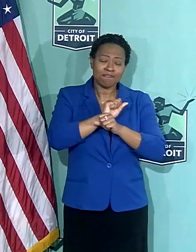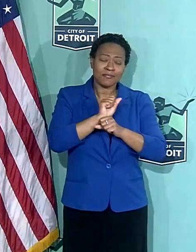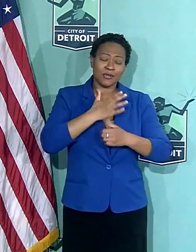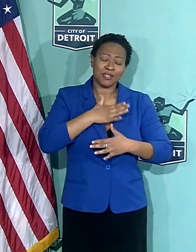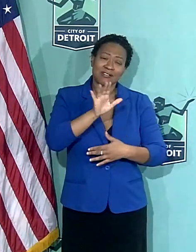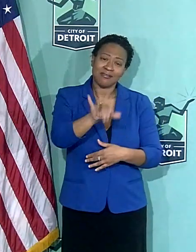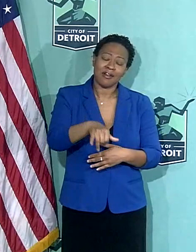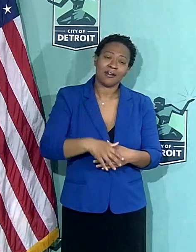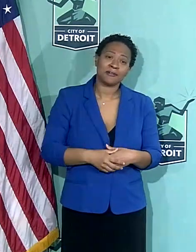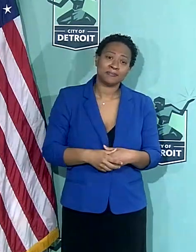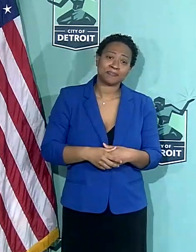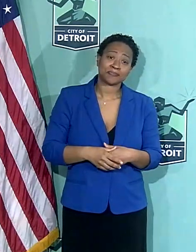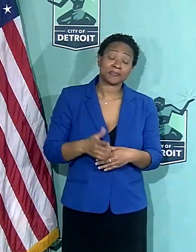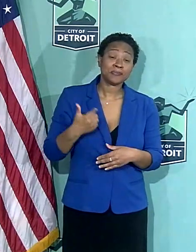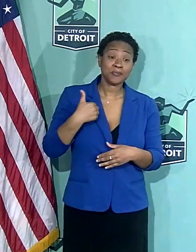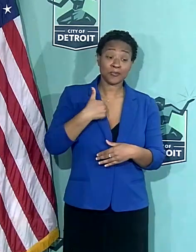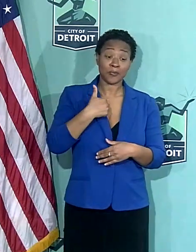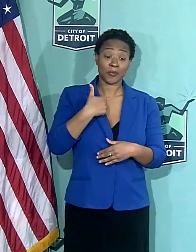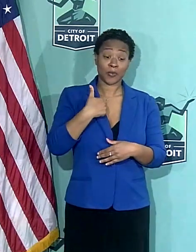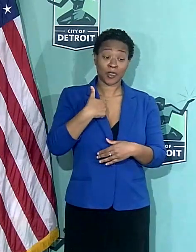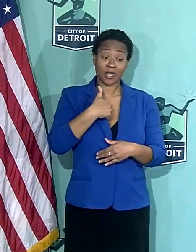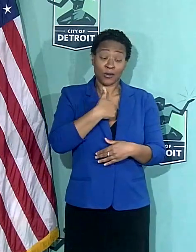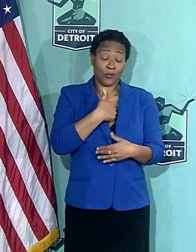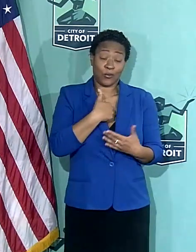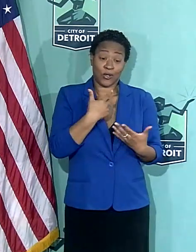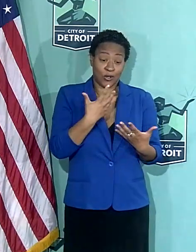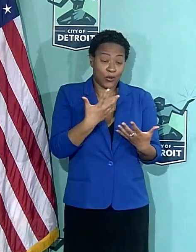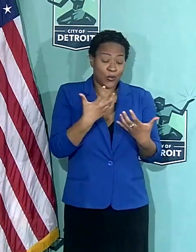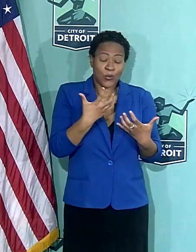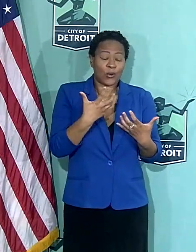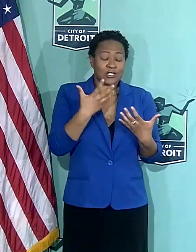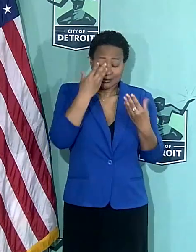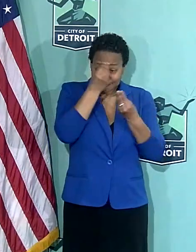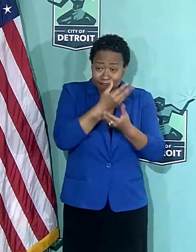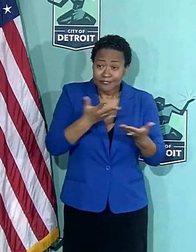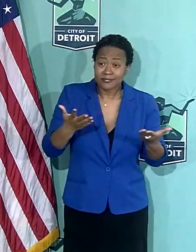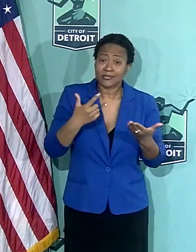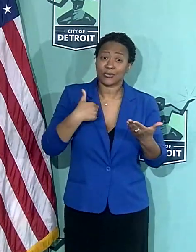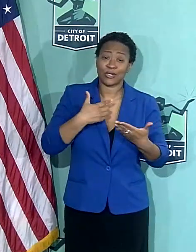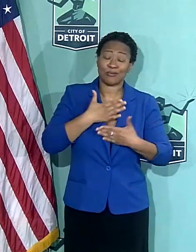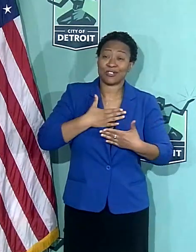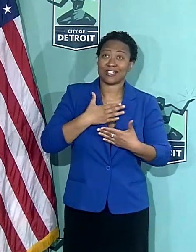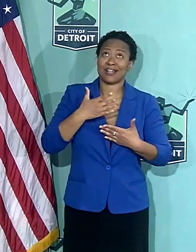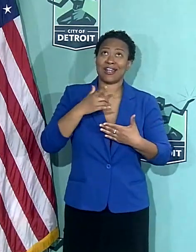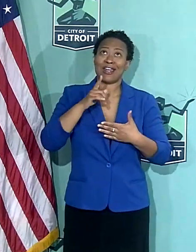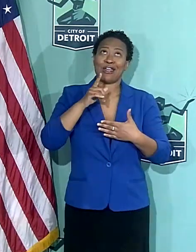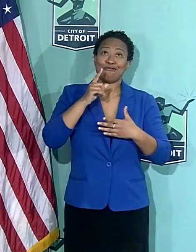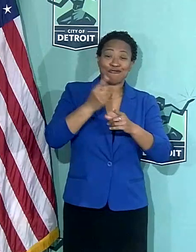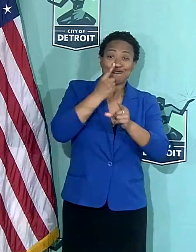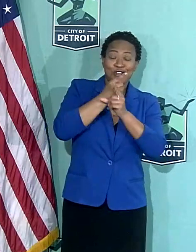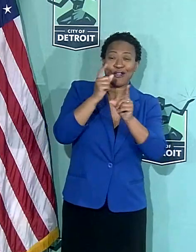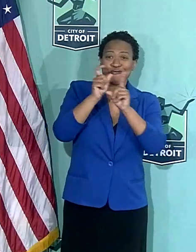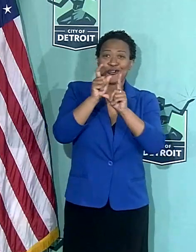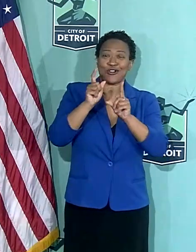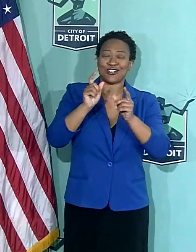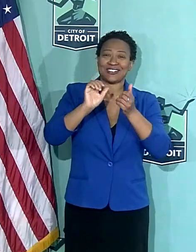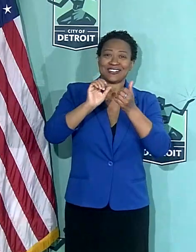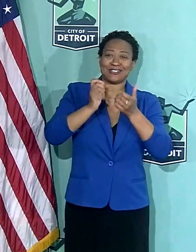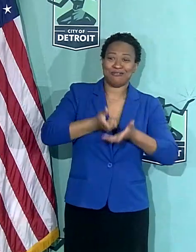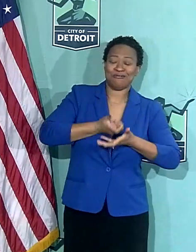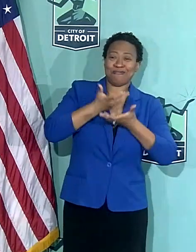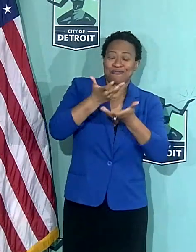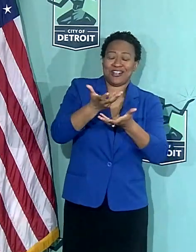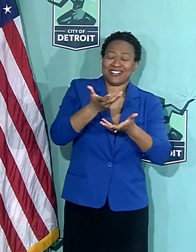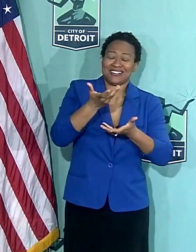we here at the fire department, we really, really appreciate it. Can't really find the words to express to you exactly how